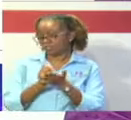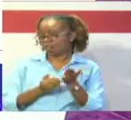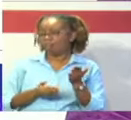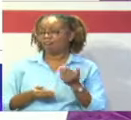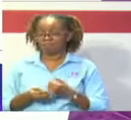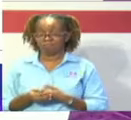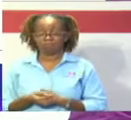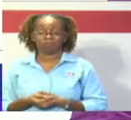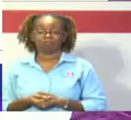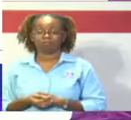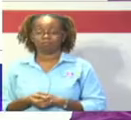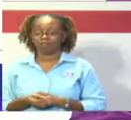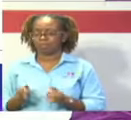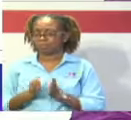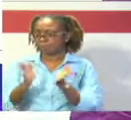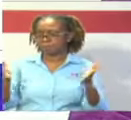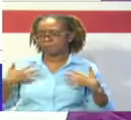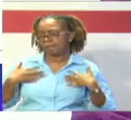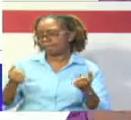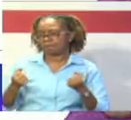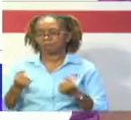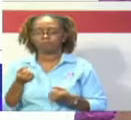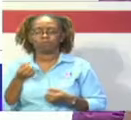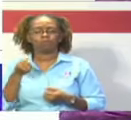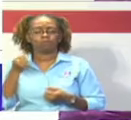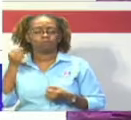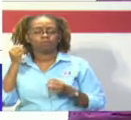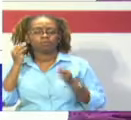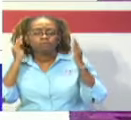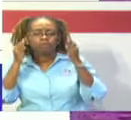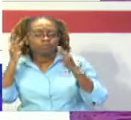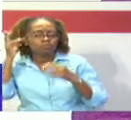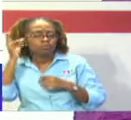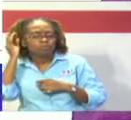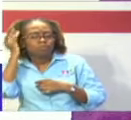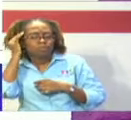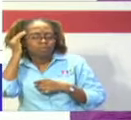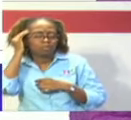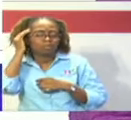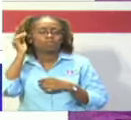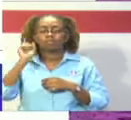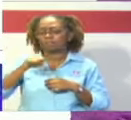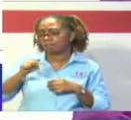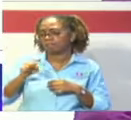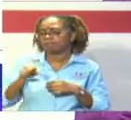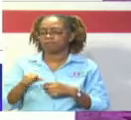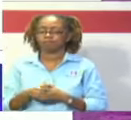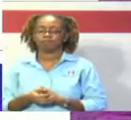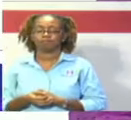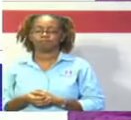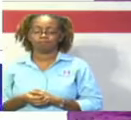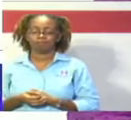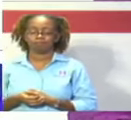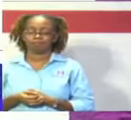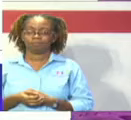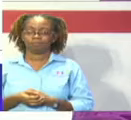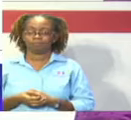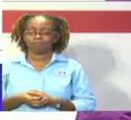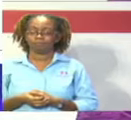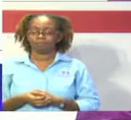so those viruses that have those variants that have those properties, they're referred to as variants of concern. Can I have the first slide,